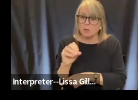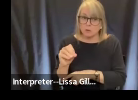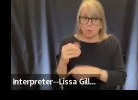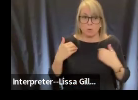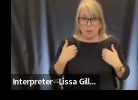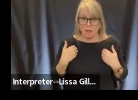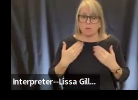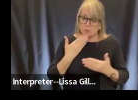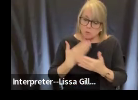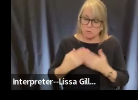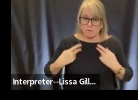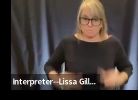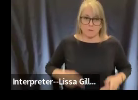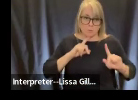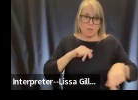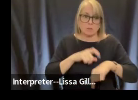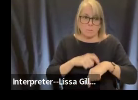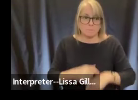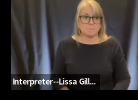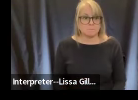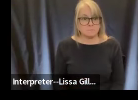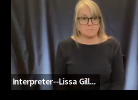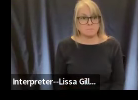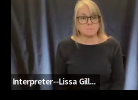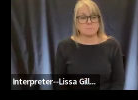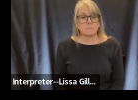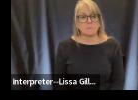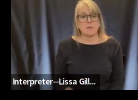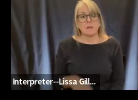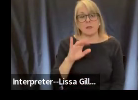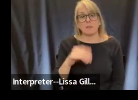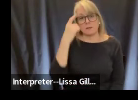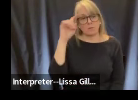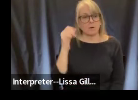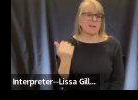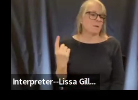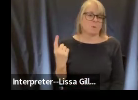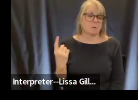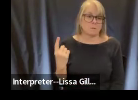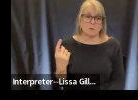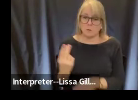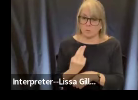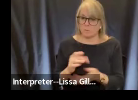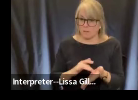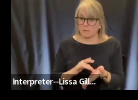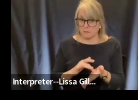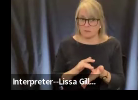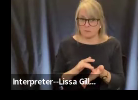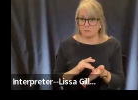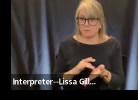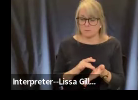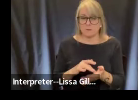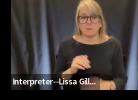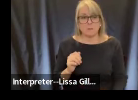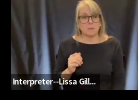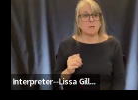timing. This is, certainly for anyone who is relying upon medication for, your ability to react and function.